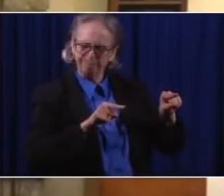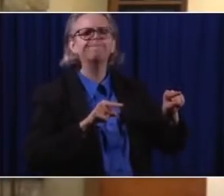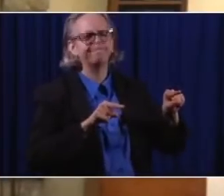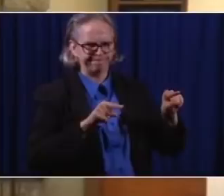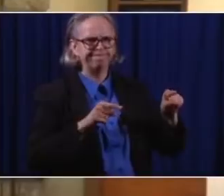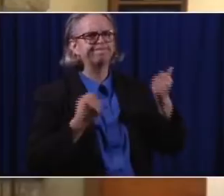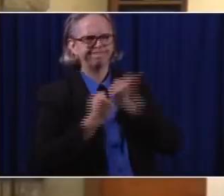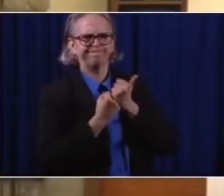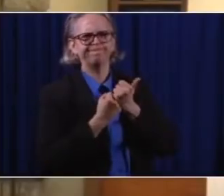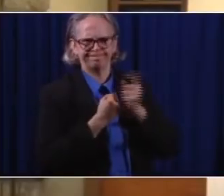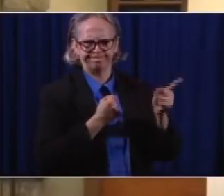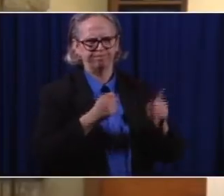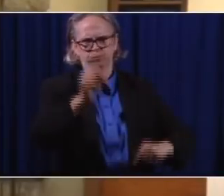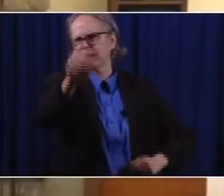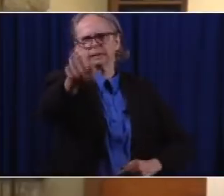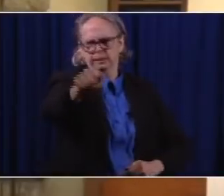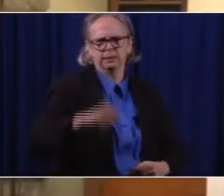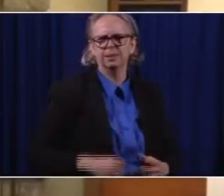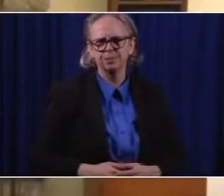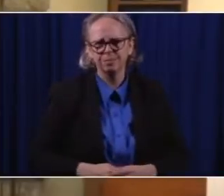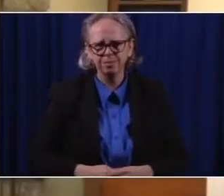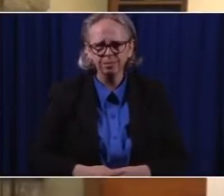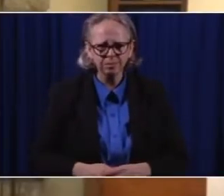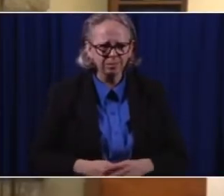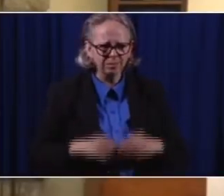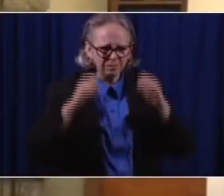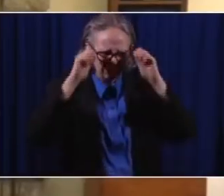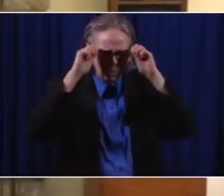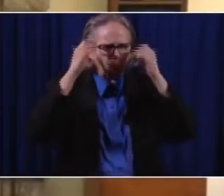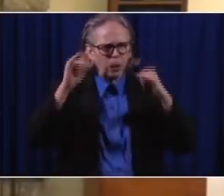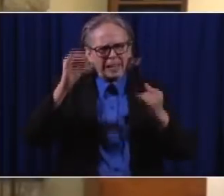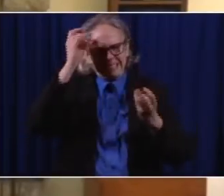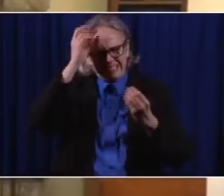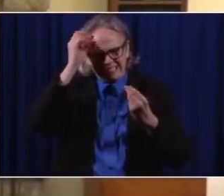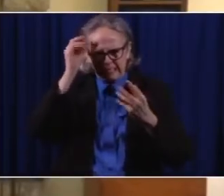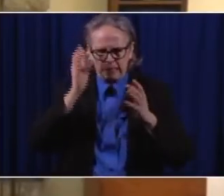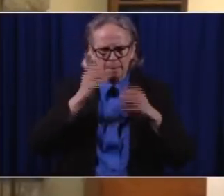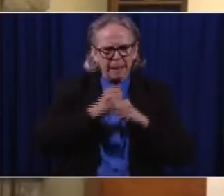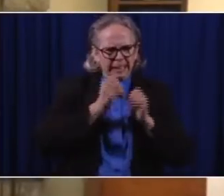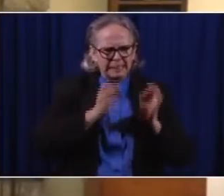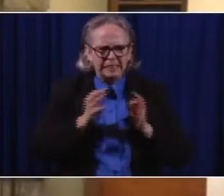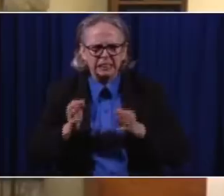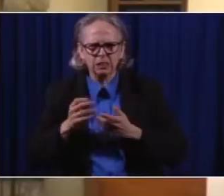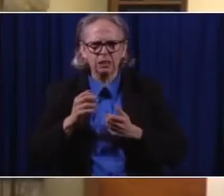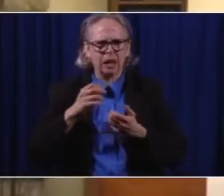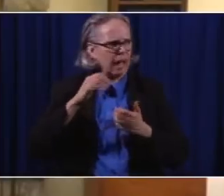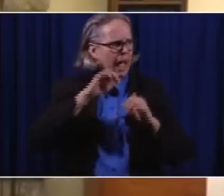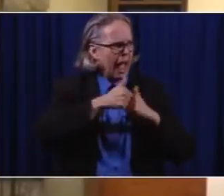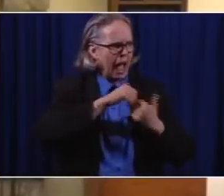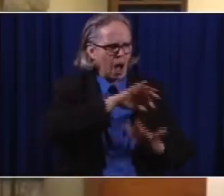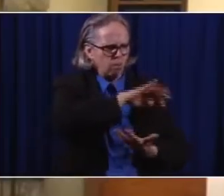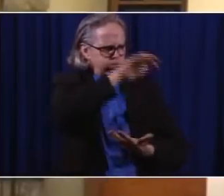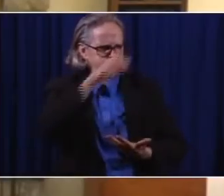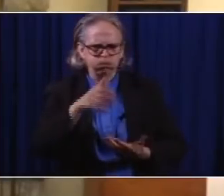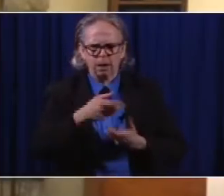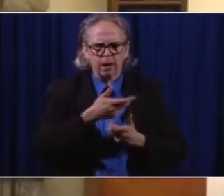put this together, and it's not finalized, as we put this together, that certainly is a group of